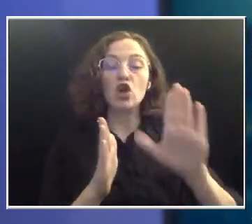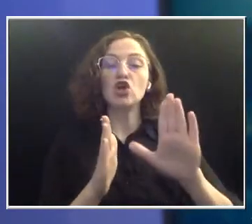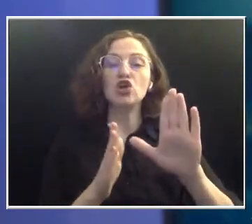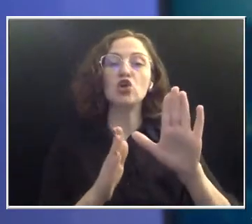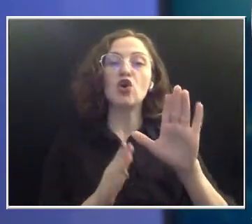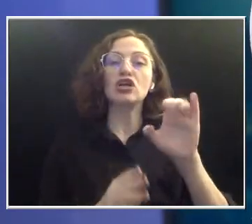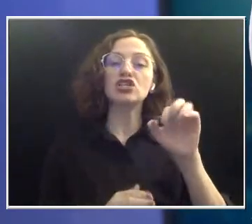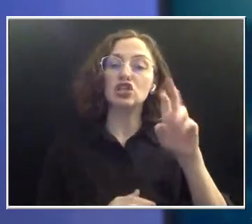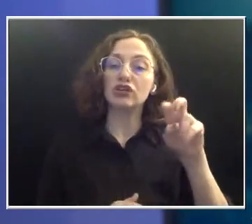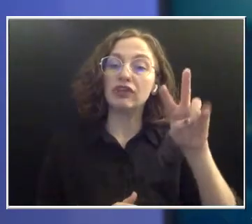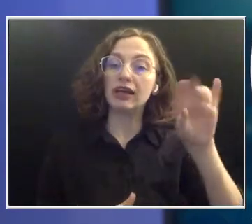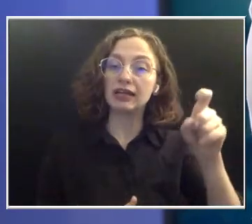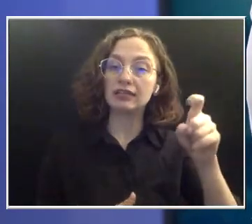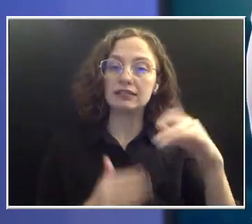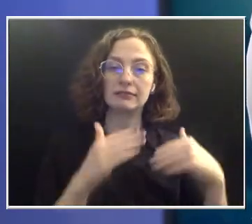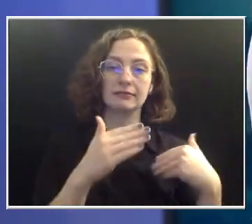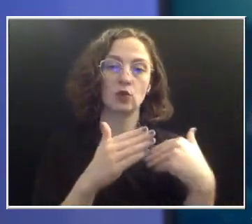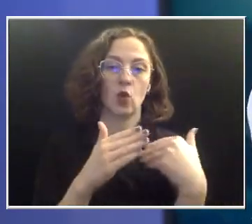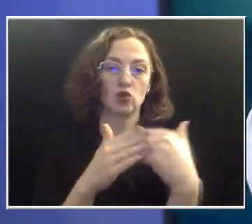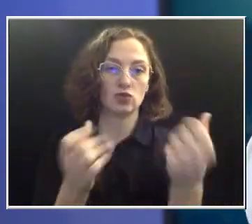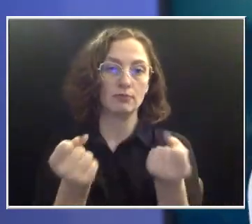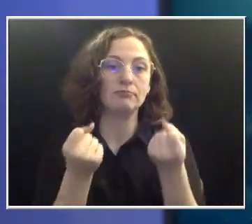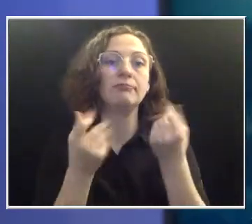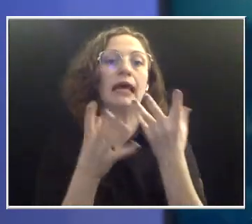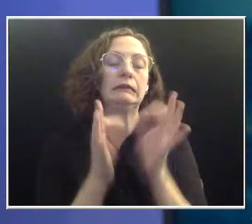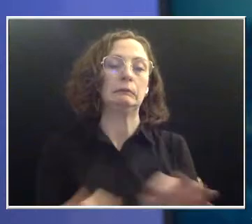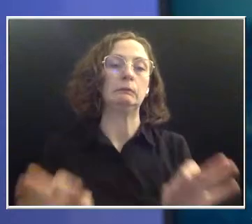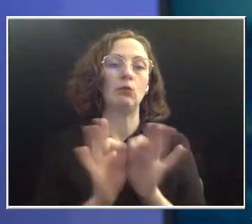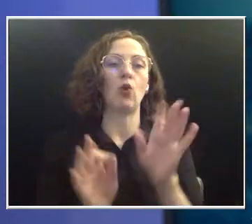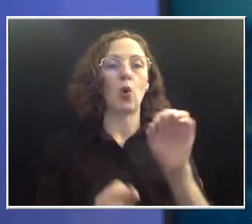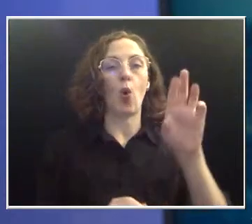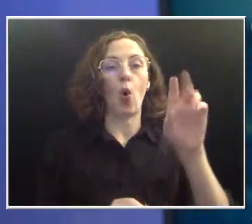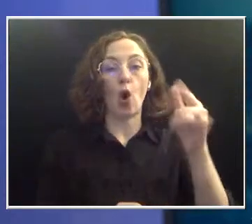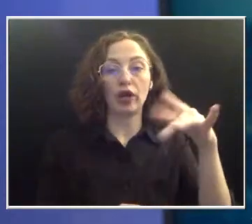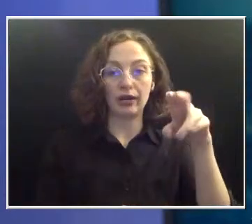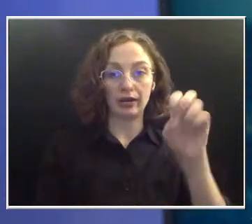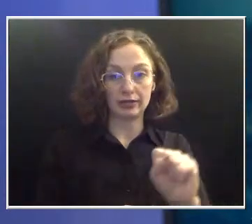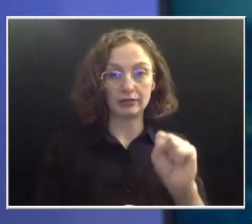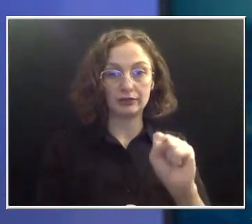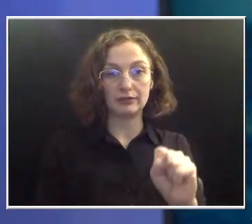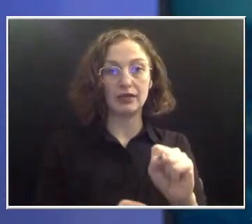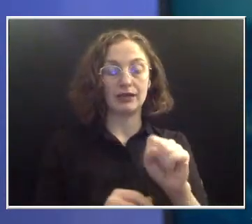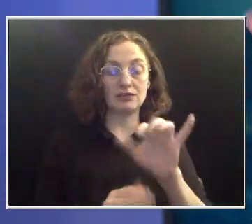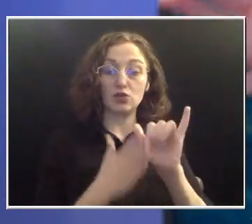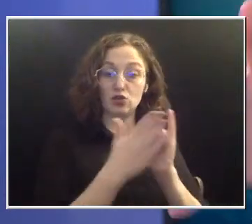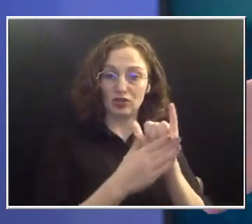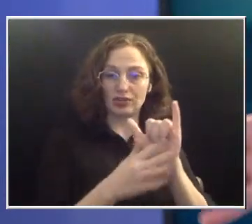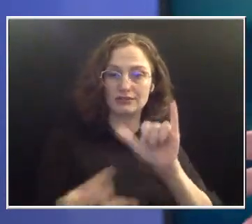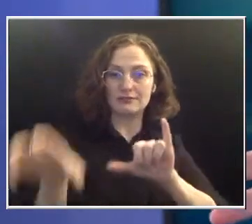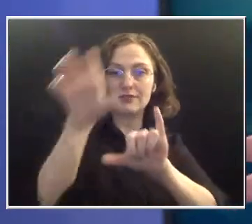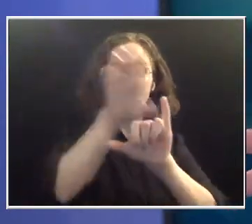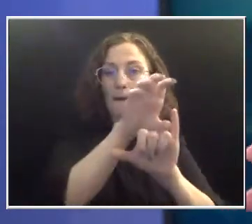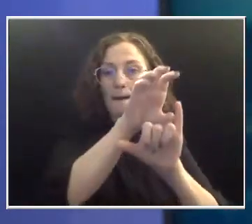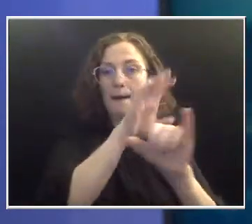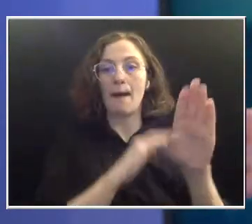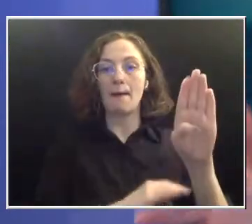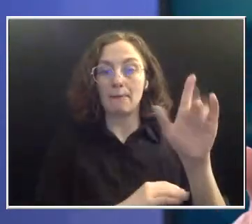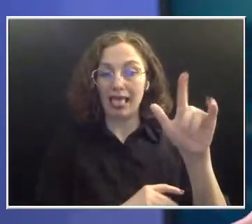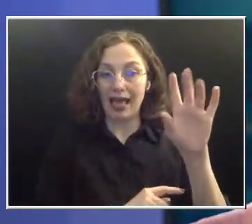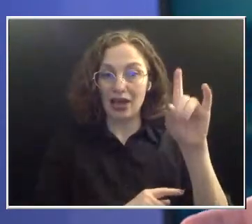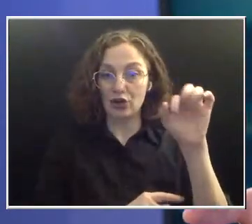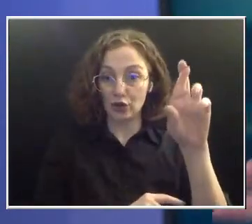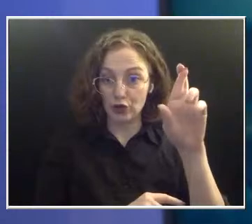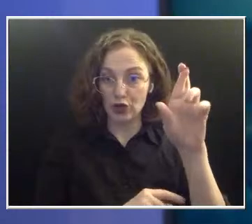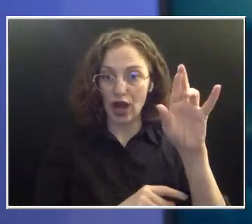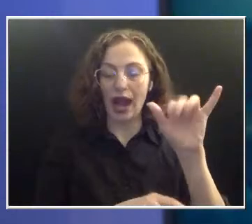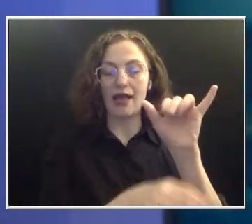So your bladder lays on top of your uterus and cervix, which lay on top of your rectum. And so for us to be able to do a safe and effective, what we call